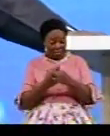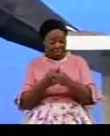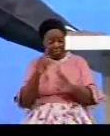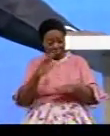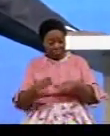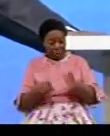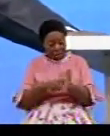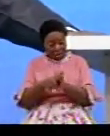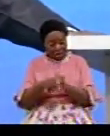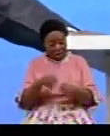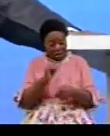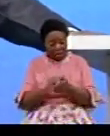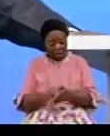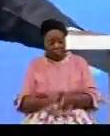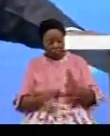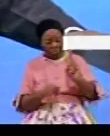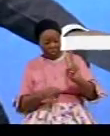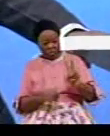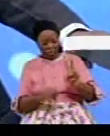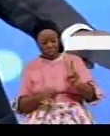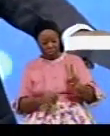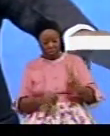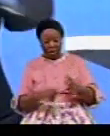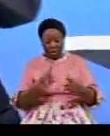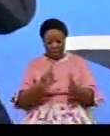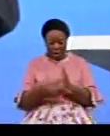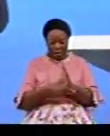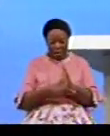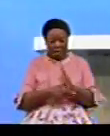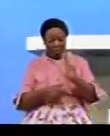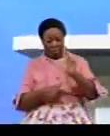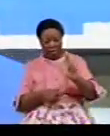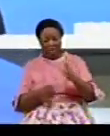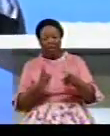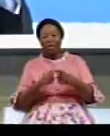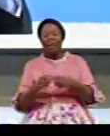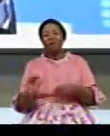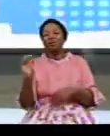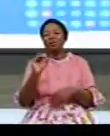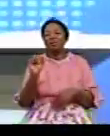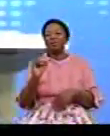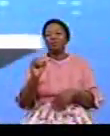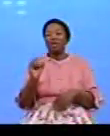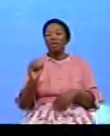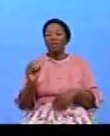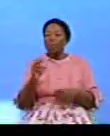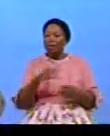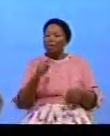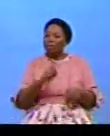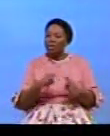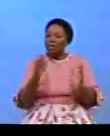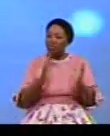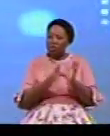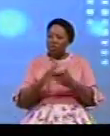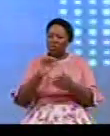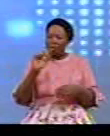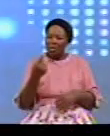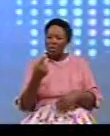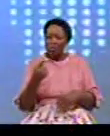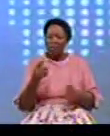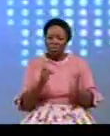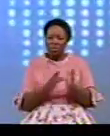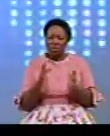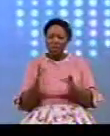then you reap in mercy. Break up your fallow ground. Sometimes the heart, the